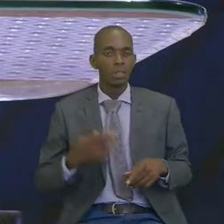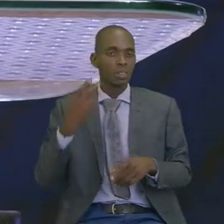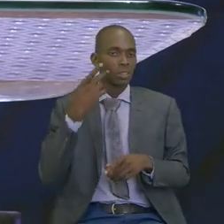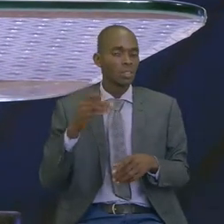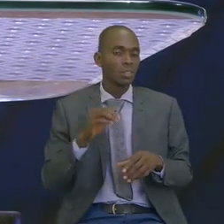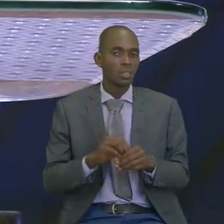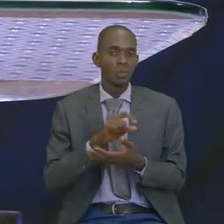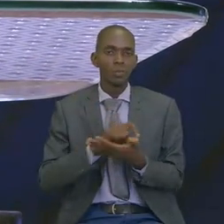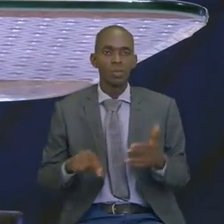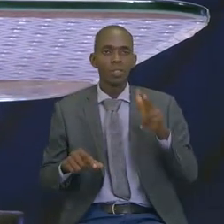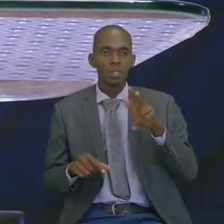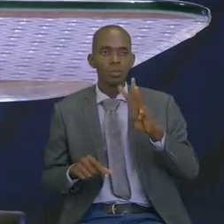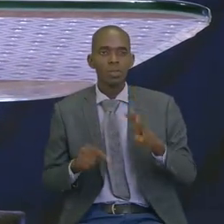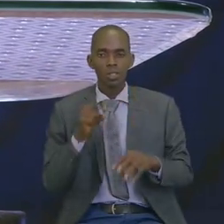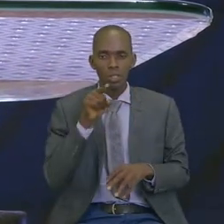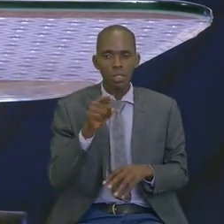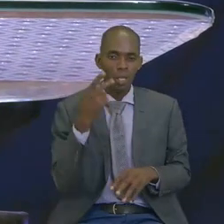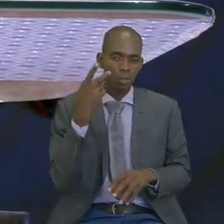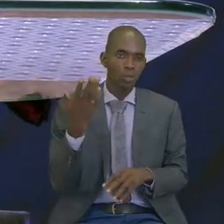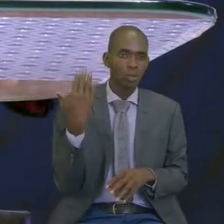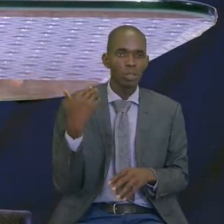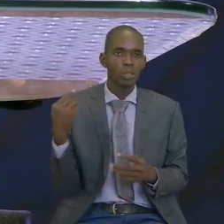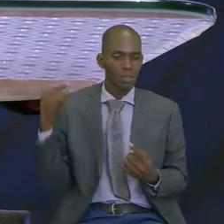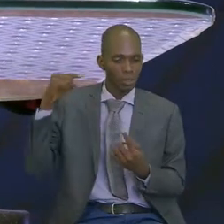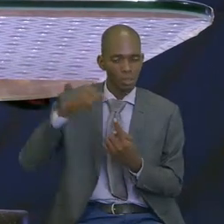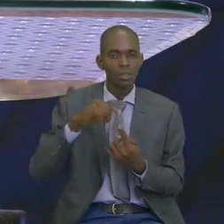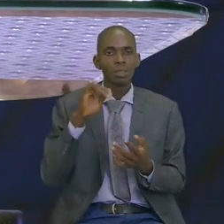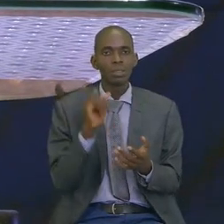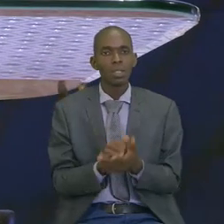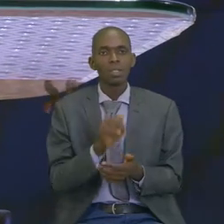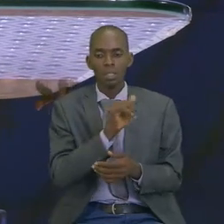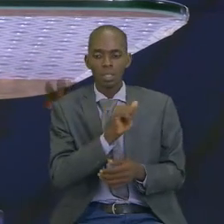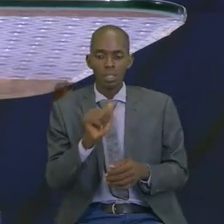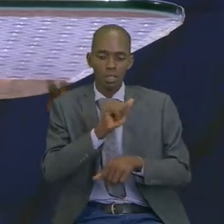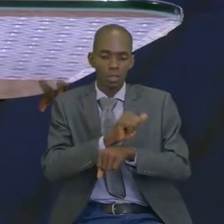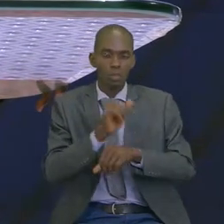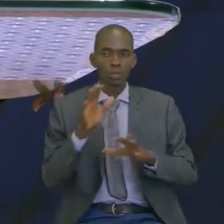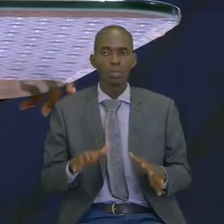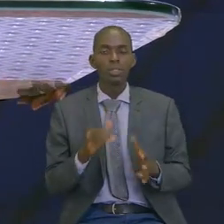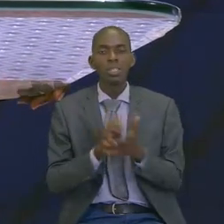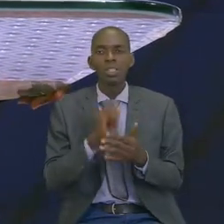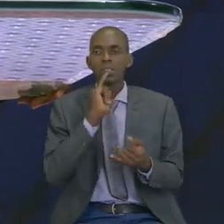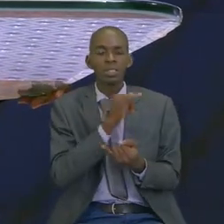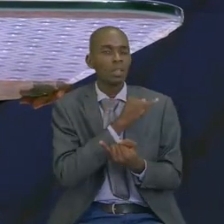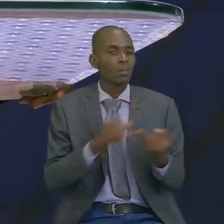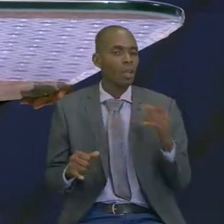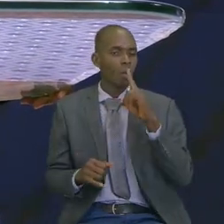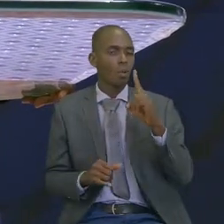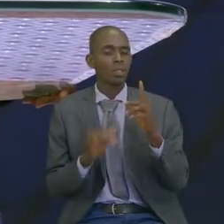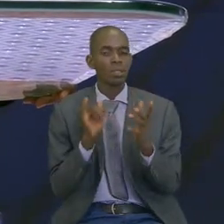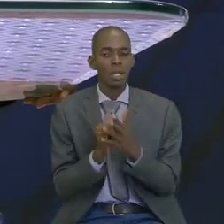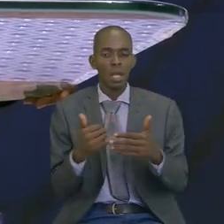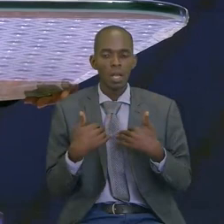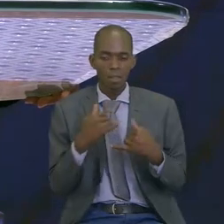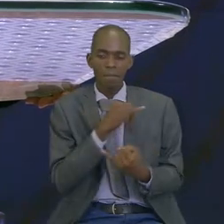tells us, it says, thou sawest till that is torn. That the final one that has the